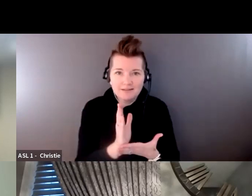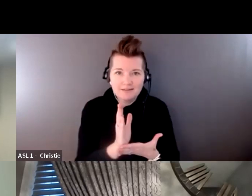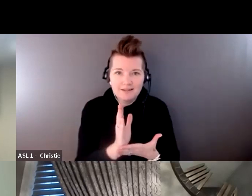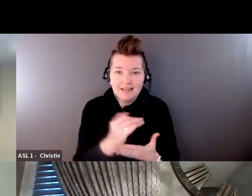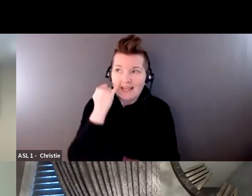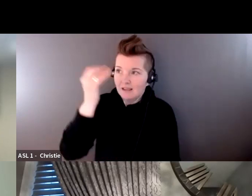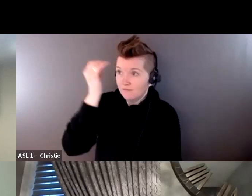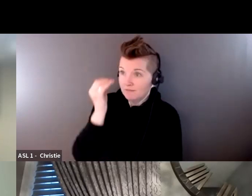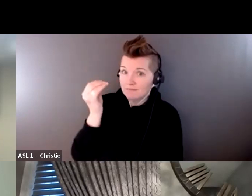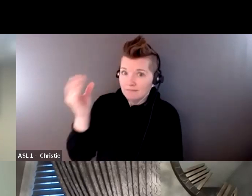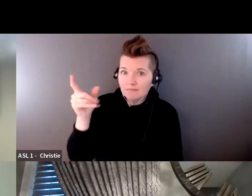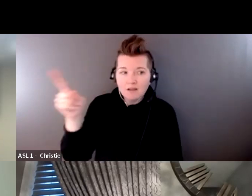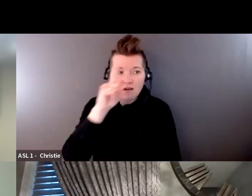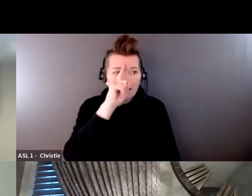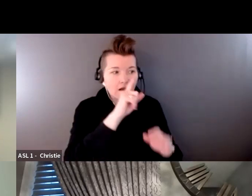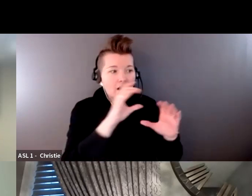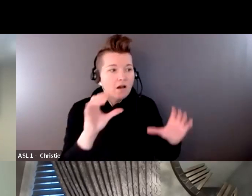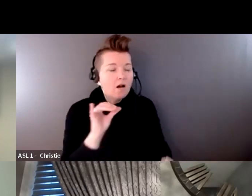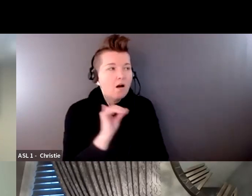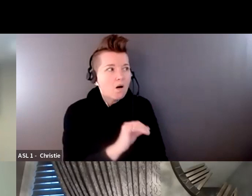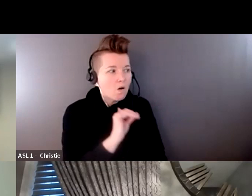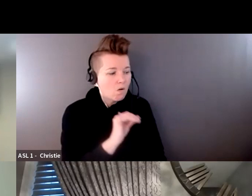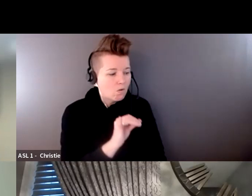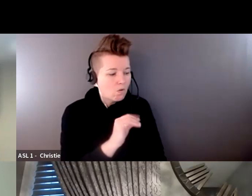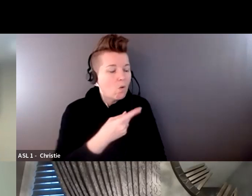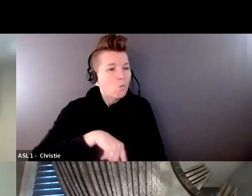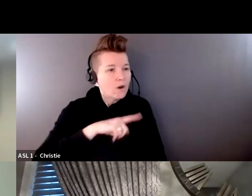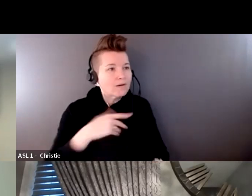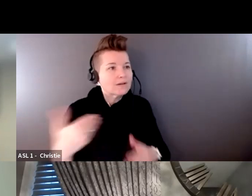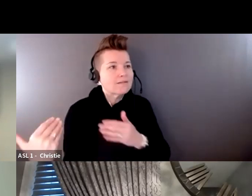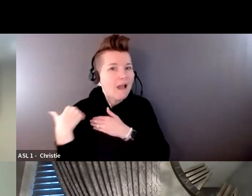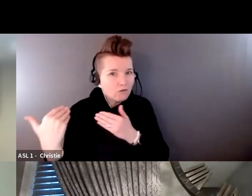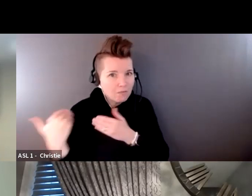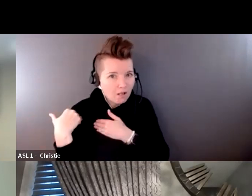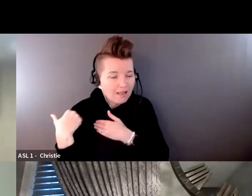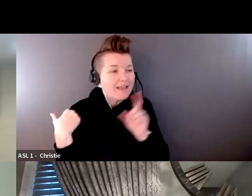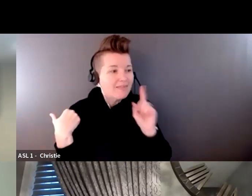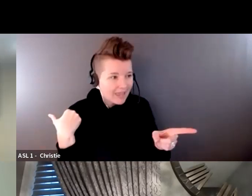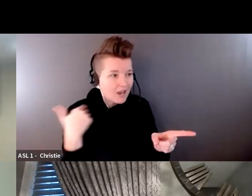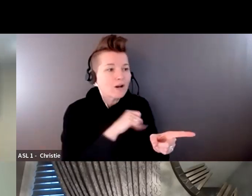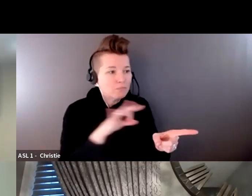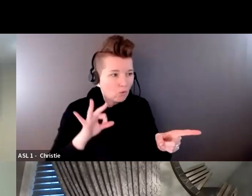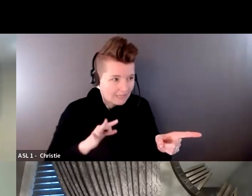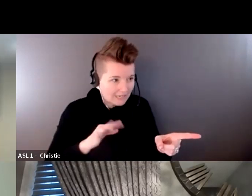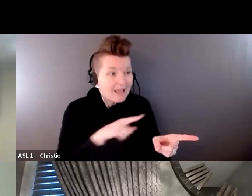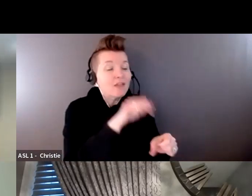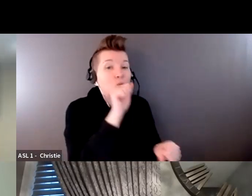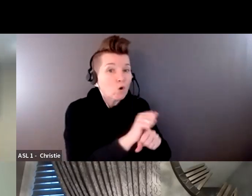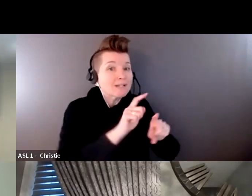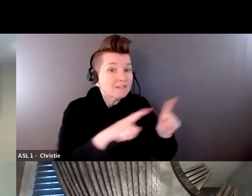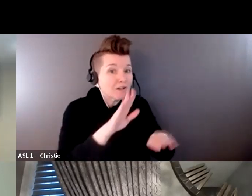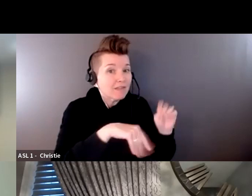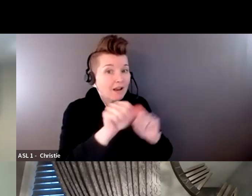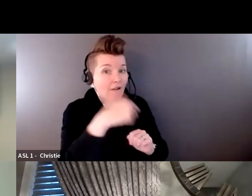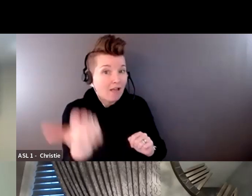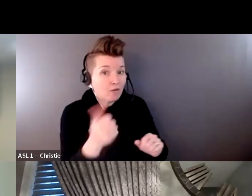helps employers to kind of understand that, yeah, we are accountable. This is another employee and they work differently. They may process information differently,